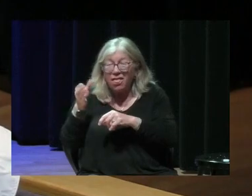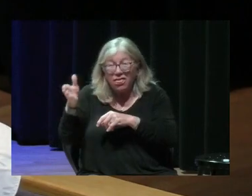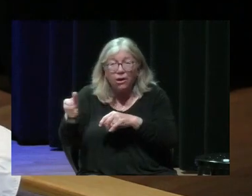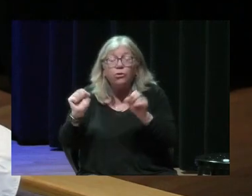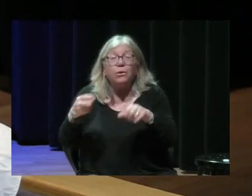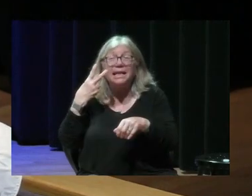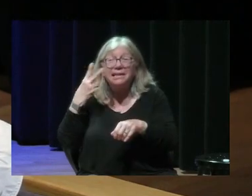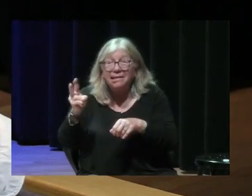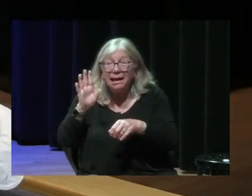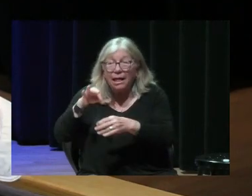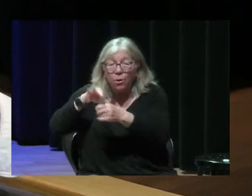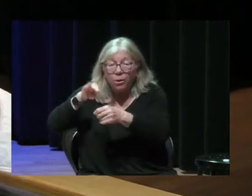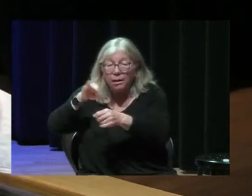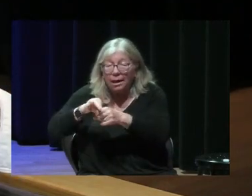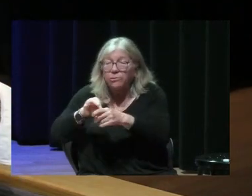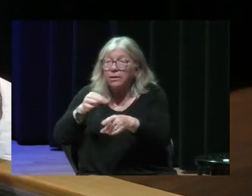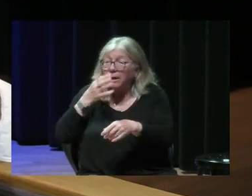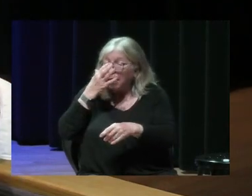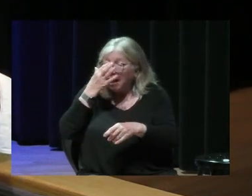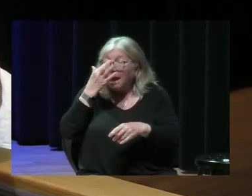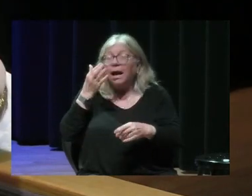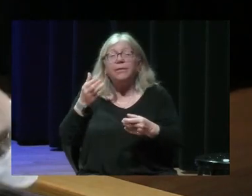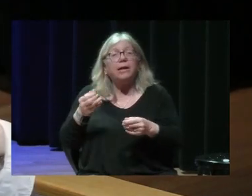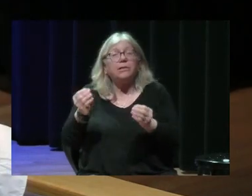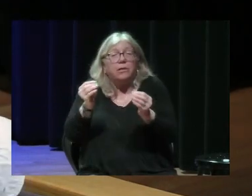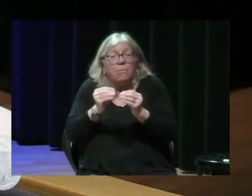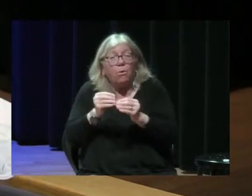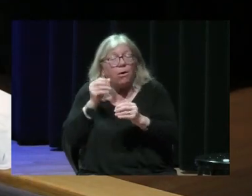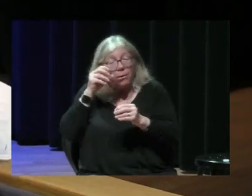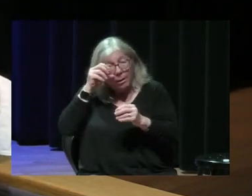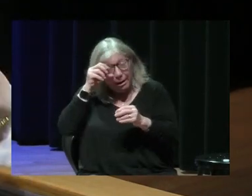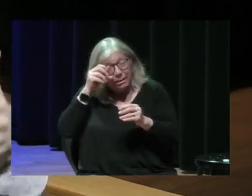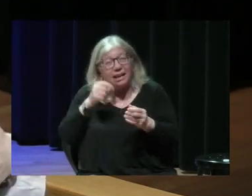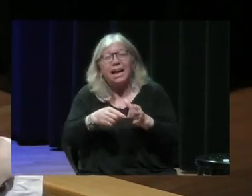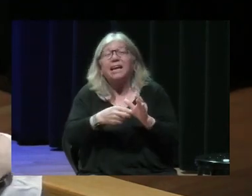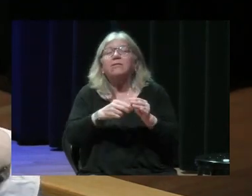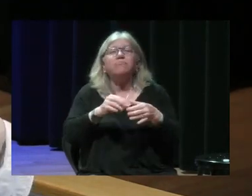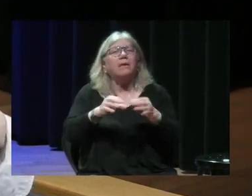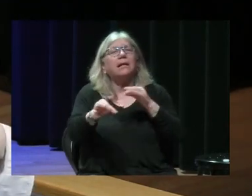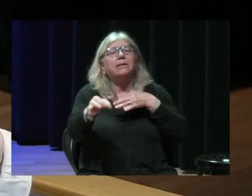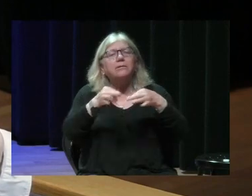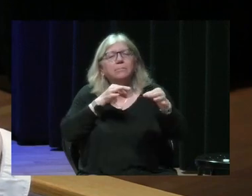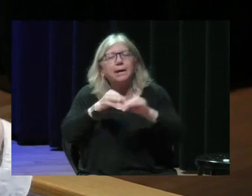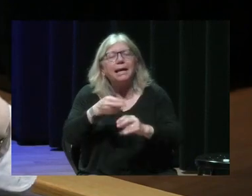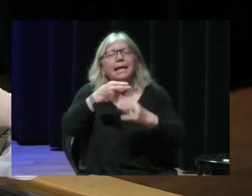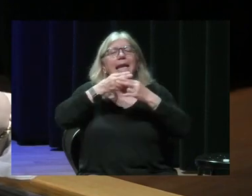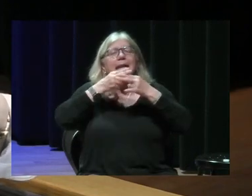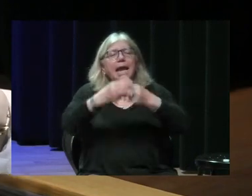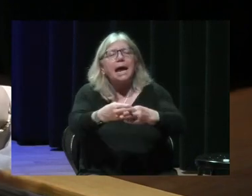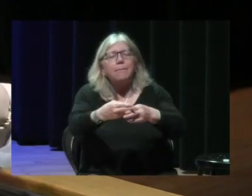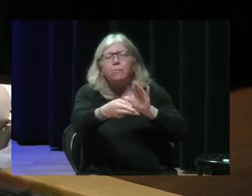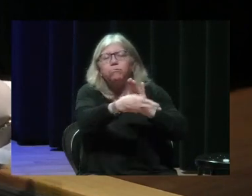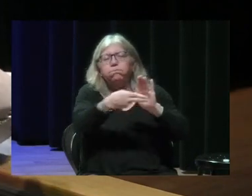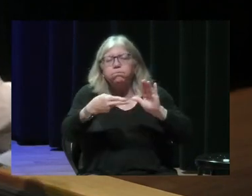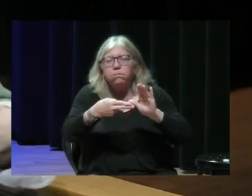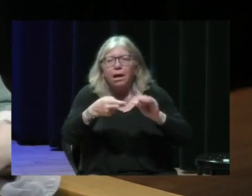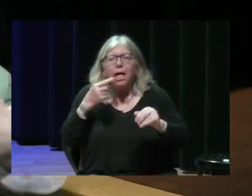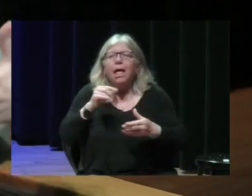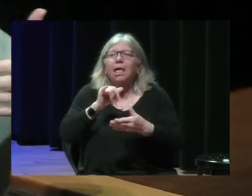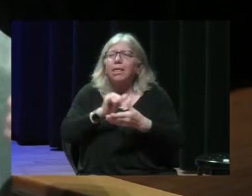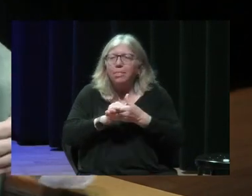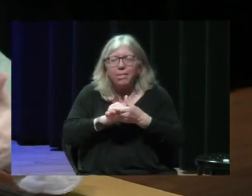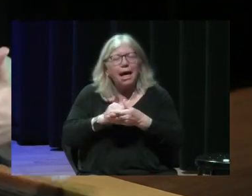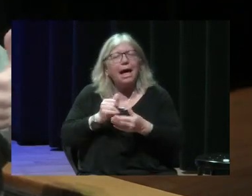see it in their elections. And I think the more we can sort of articulate that and narrate that and name it, that also lends